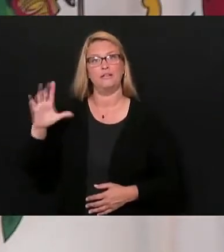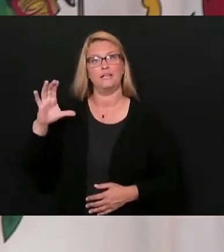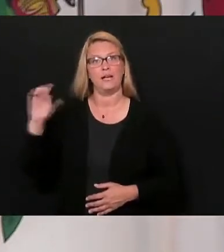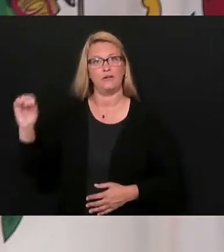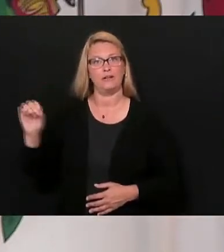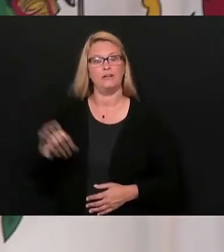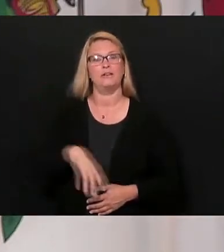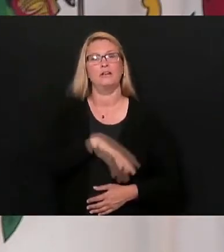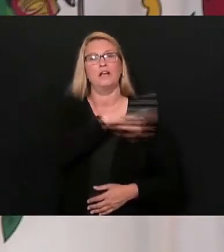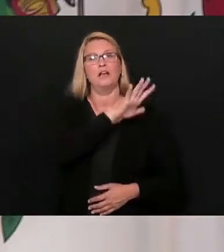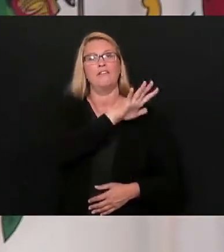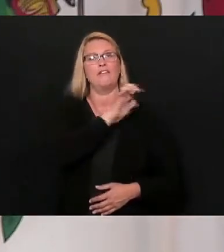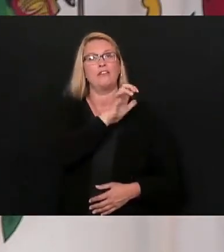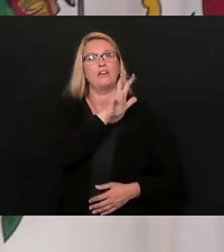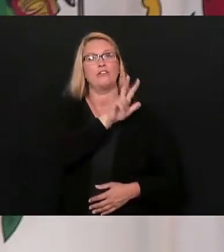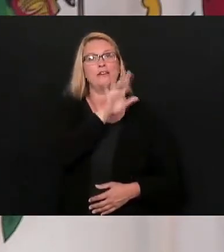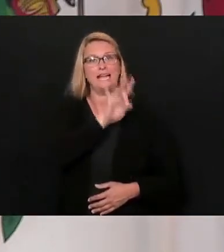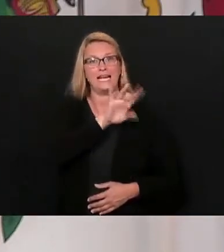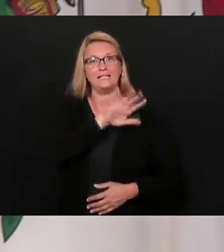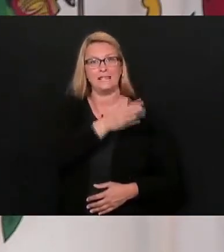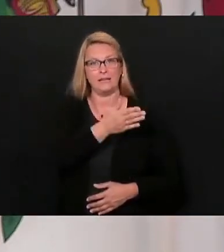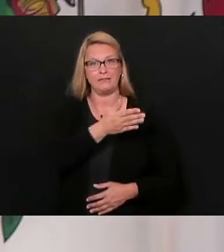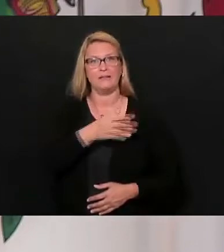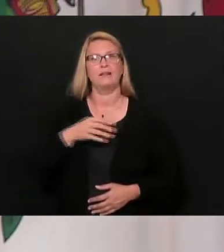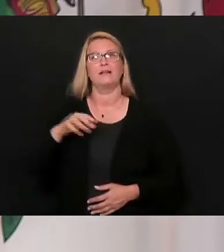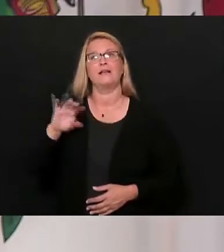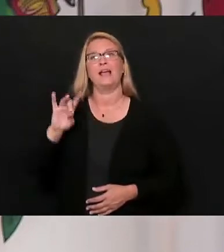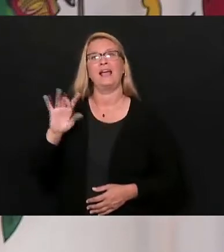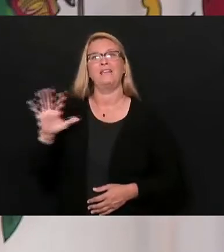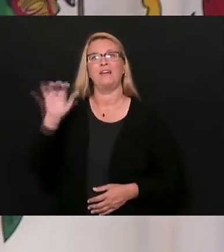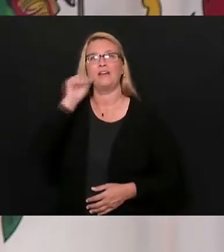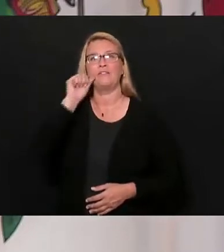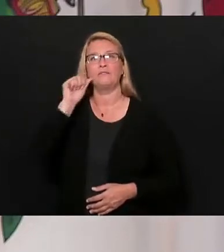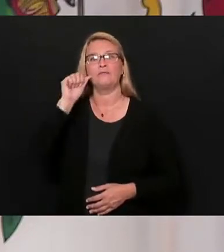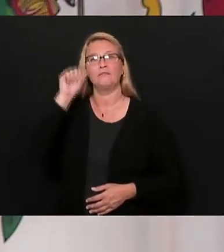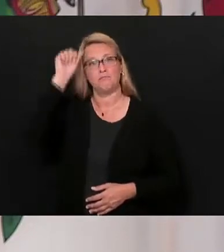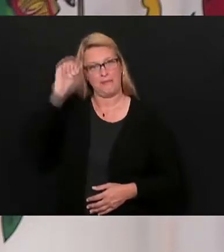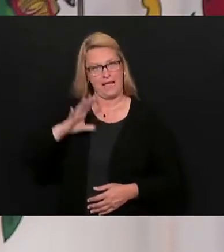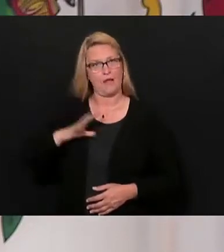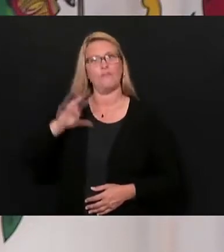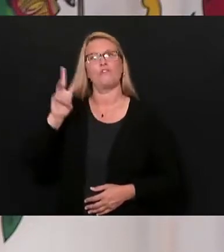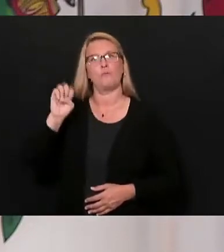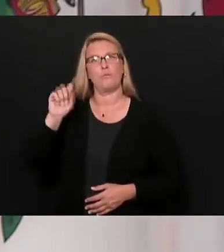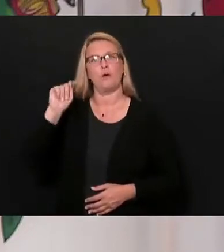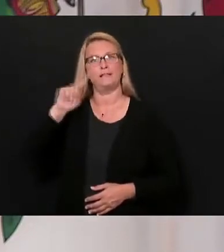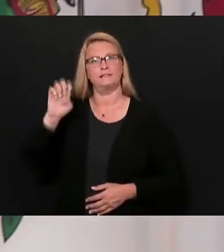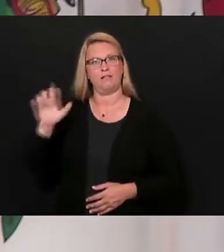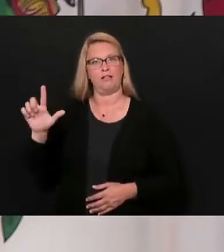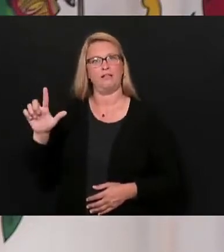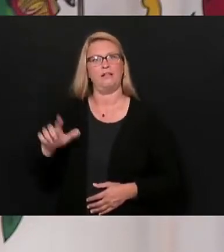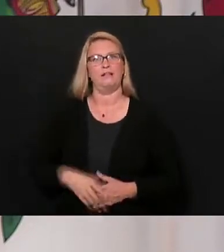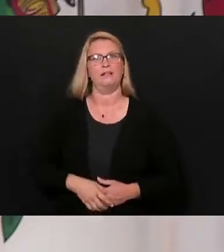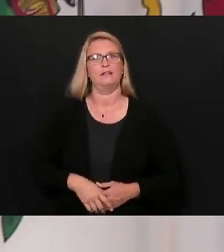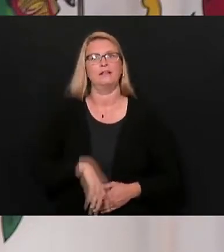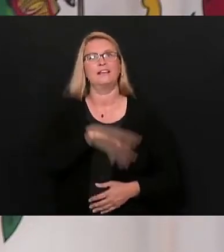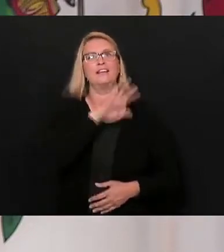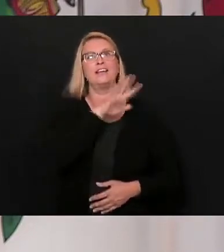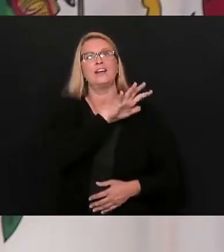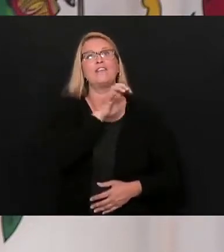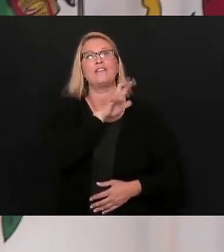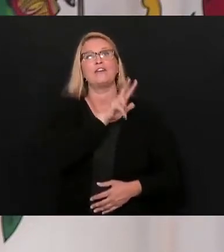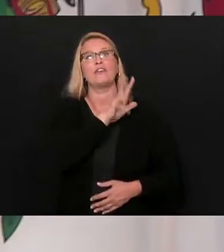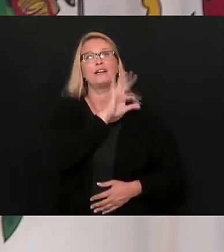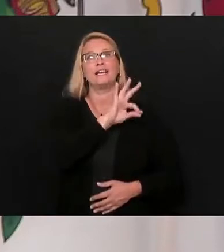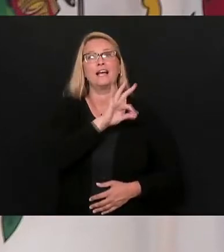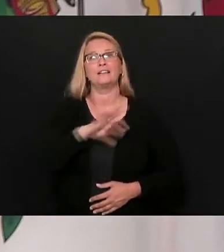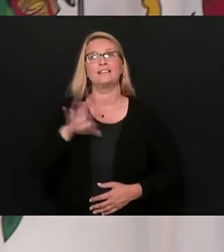Our 538th death is an 85-year-old male from Wetzel County. Our 539th